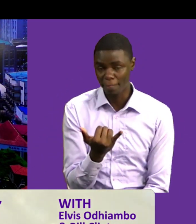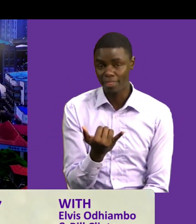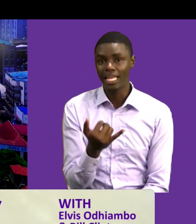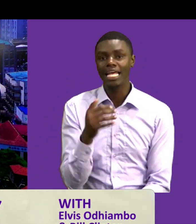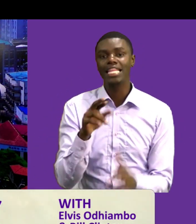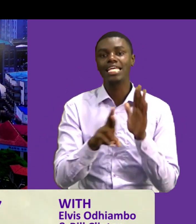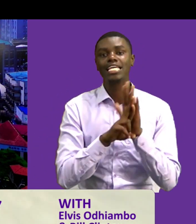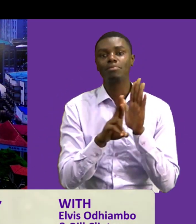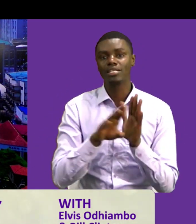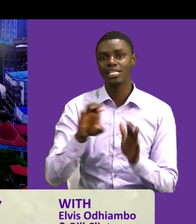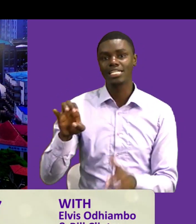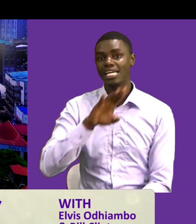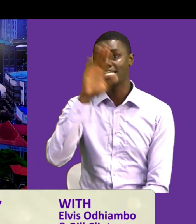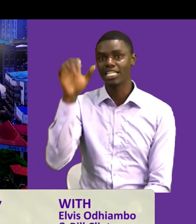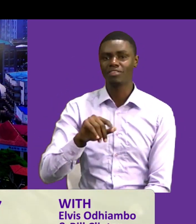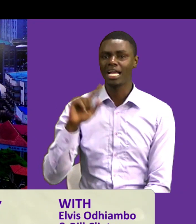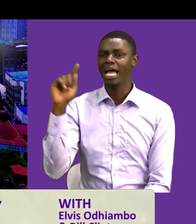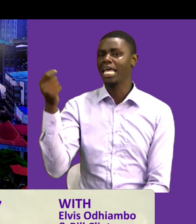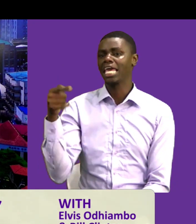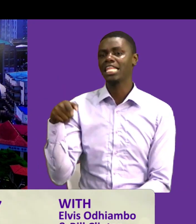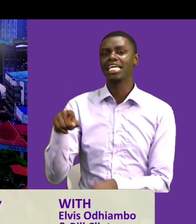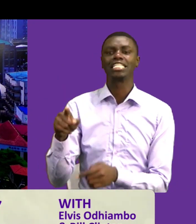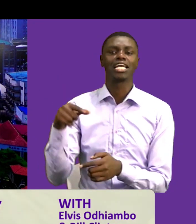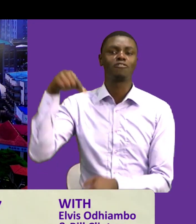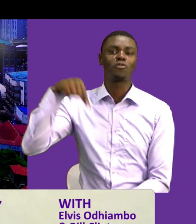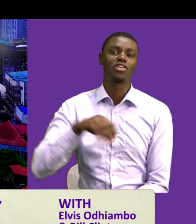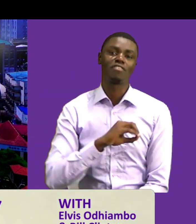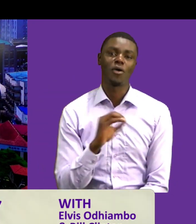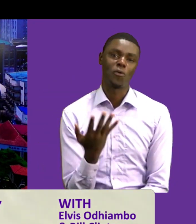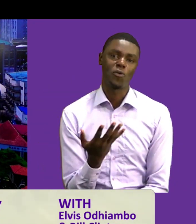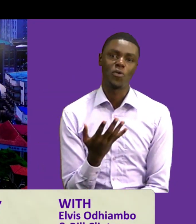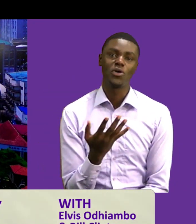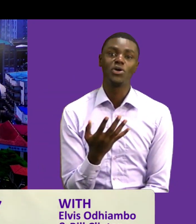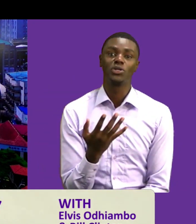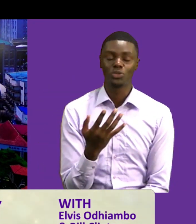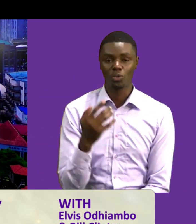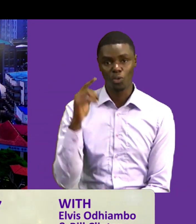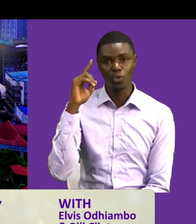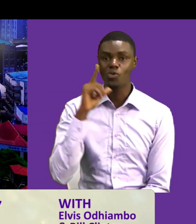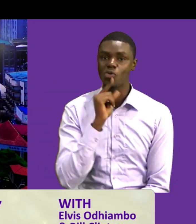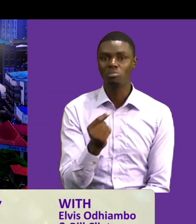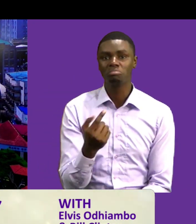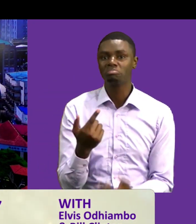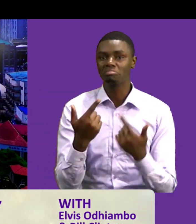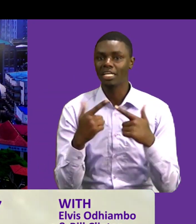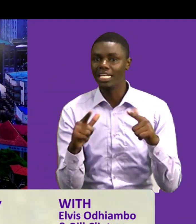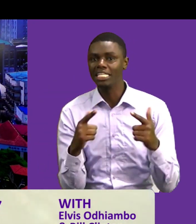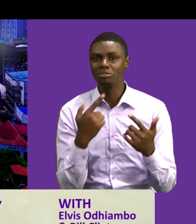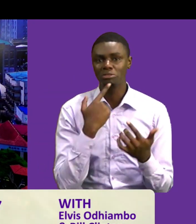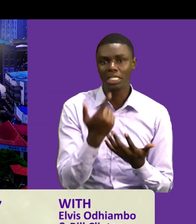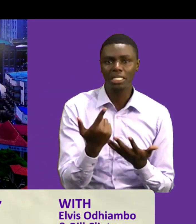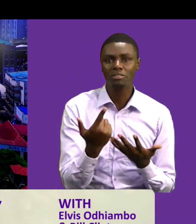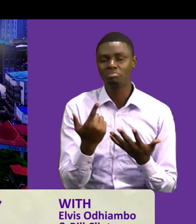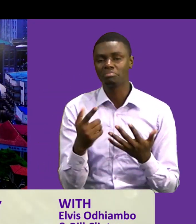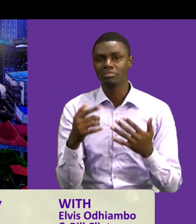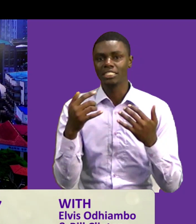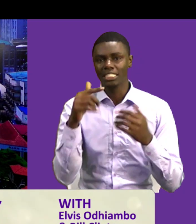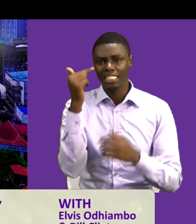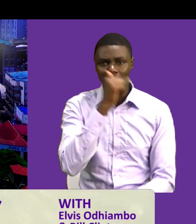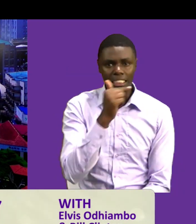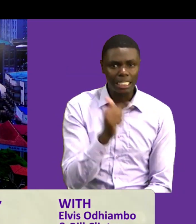they represent us, because Kenya itself did not qualify. So let's say